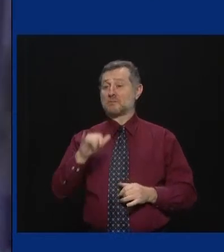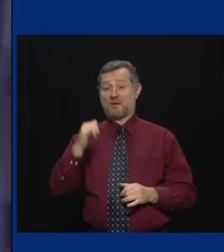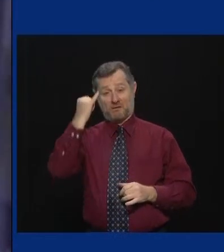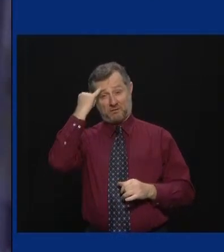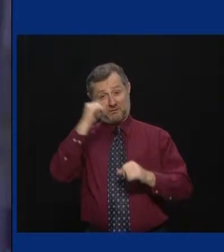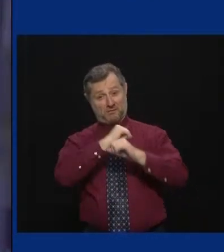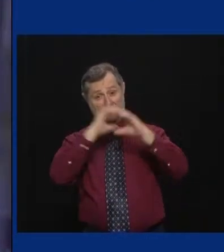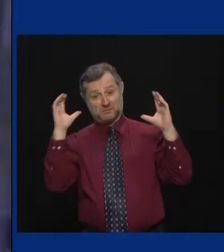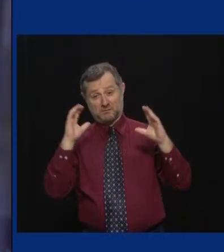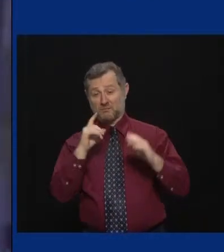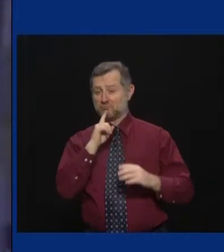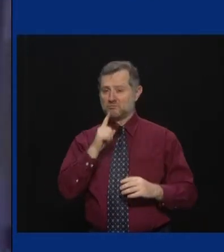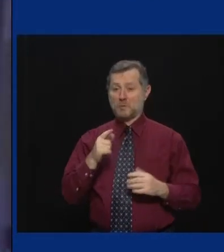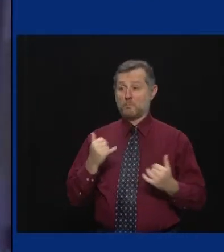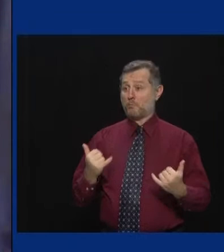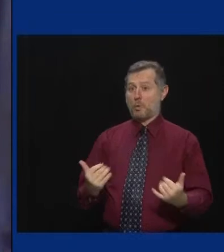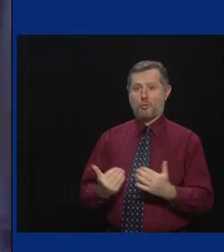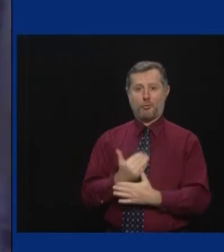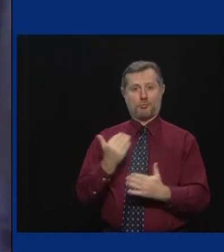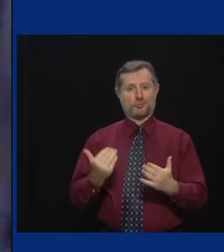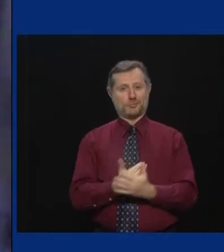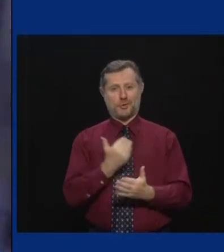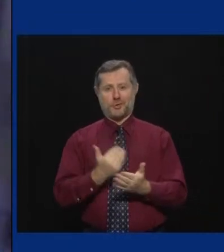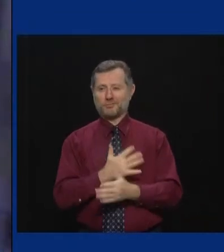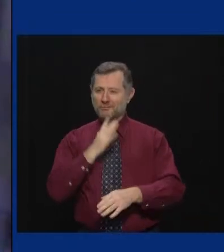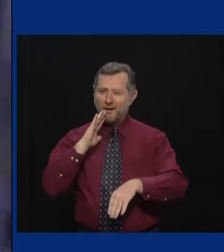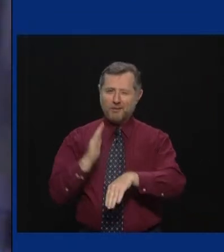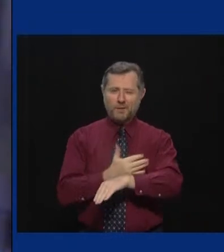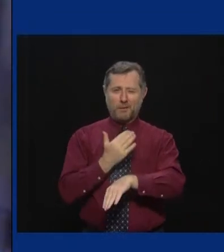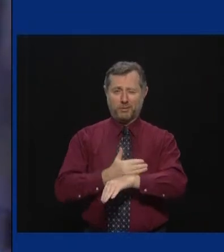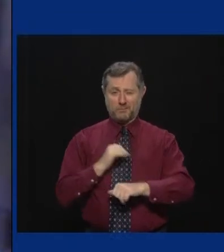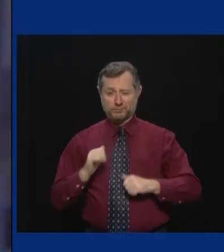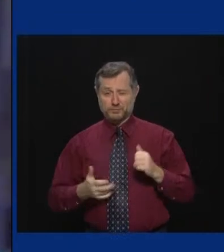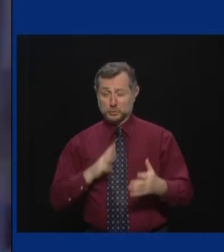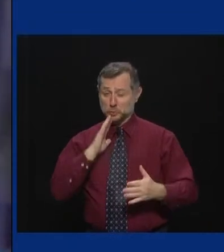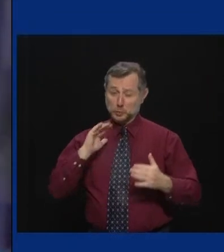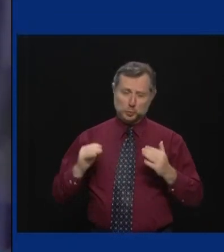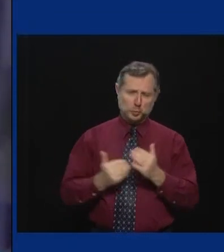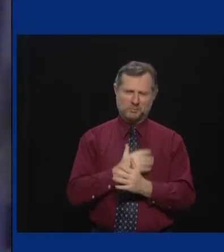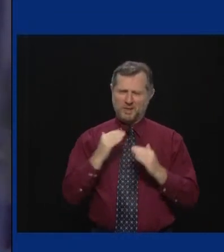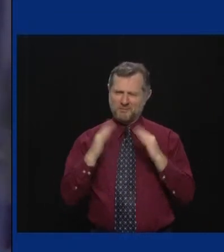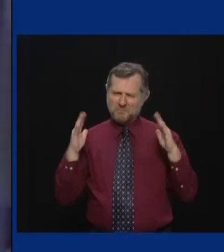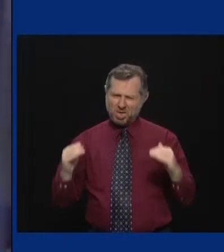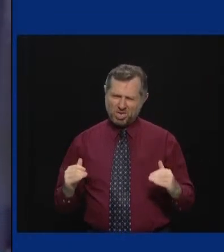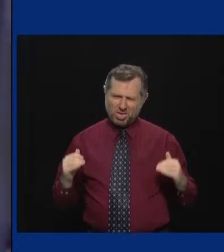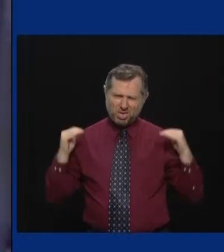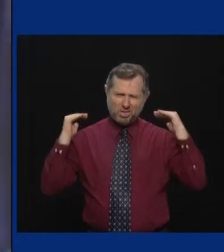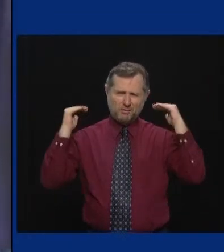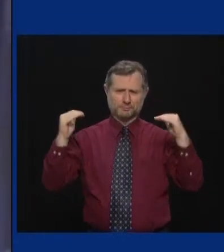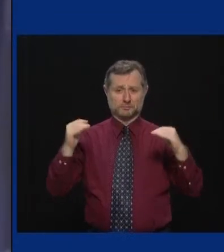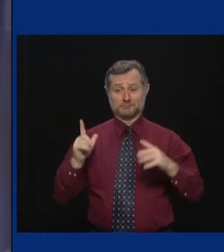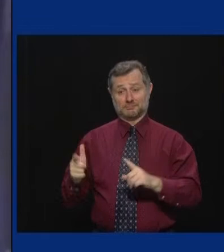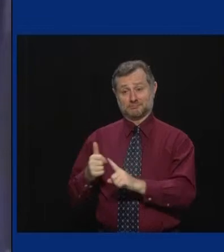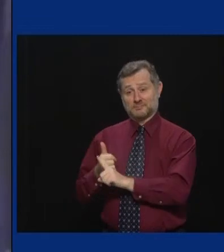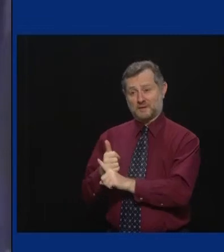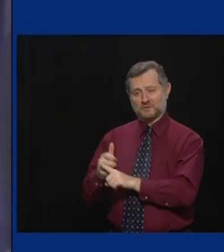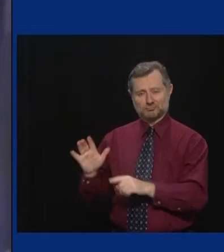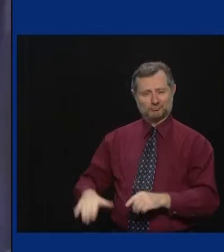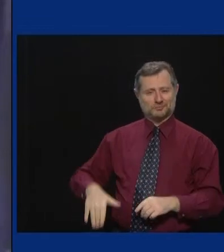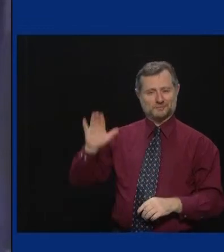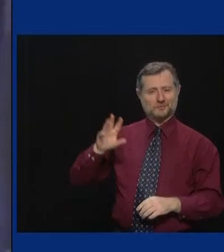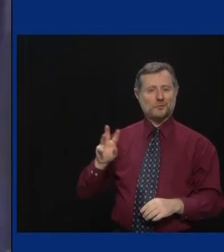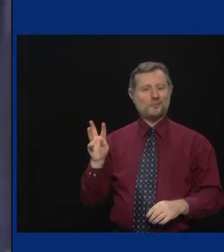level. As a native of Western New York, you fully understood the significance of this great